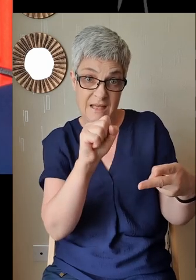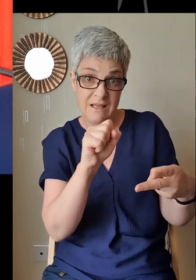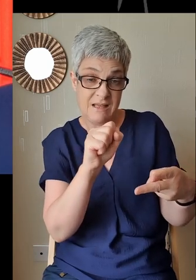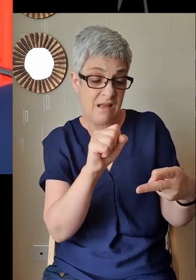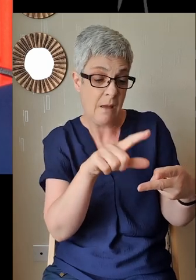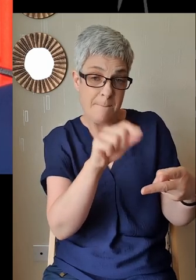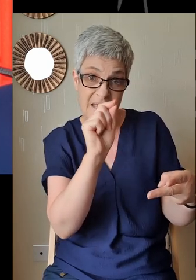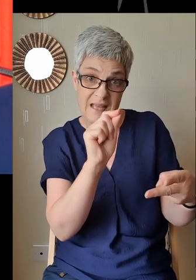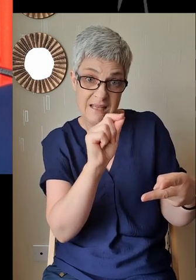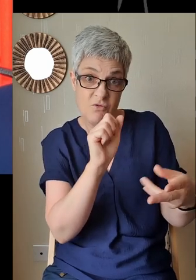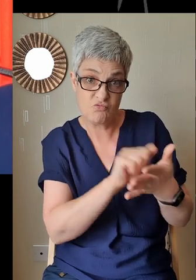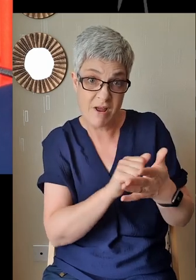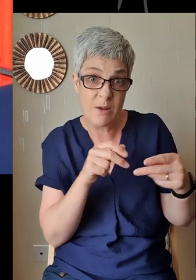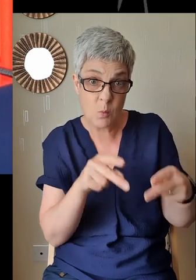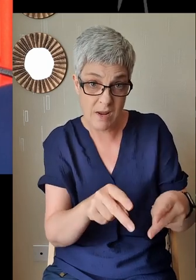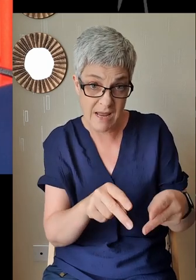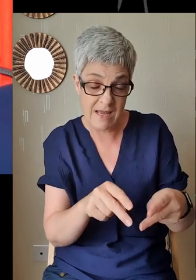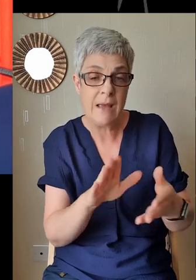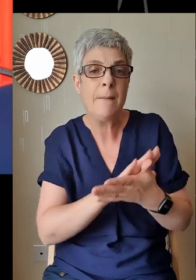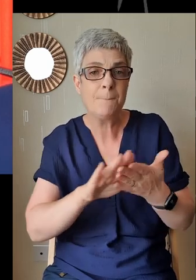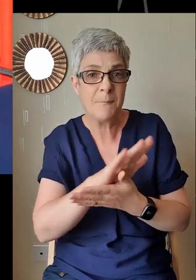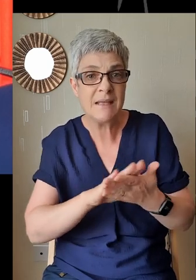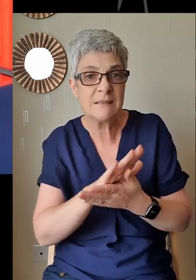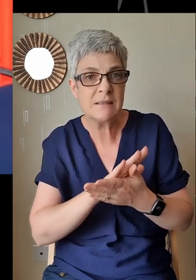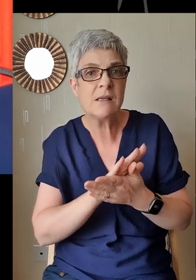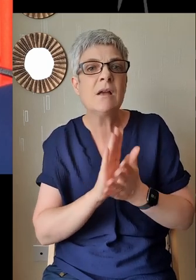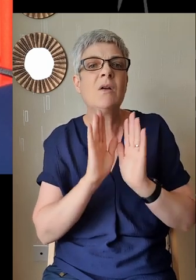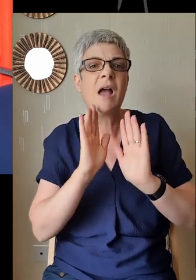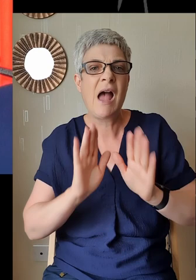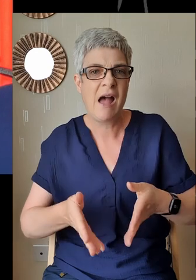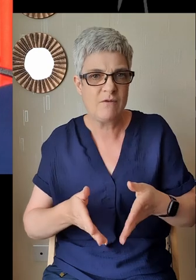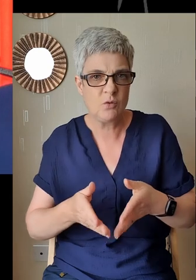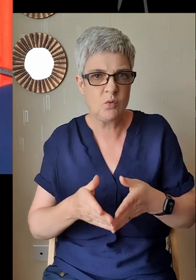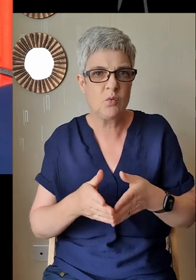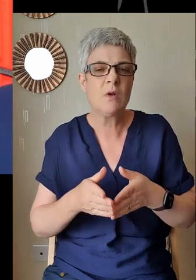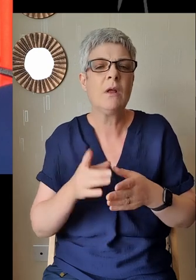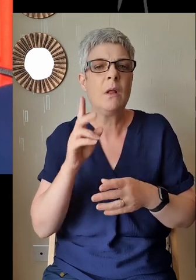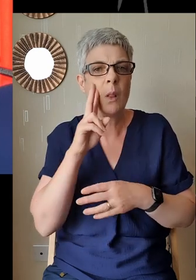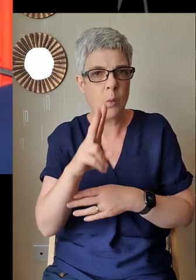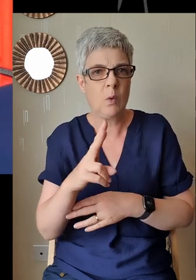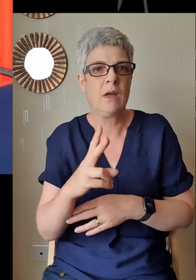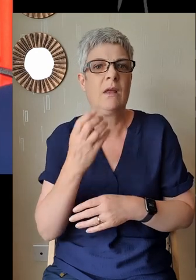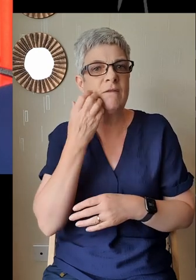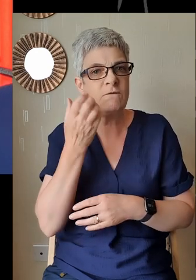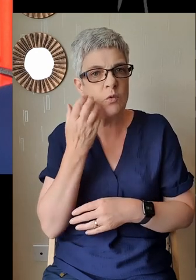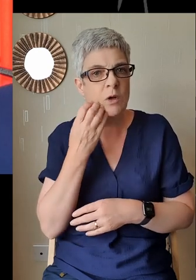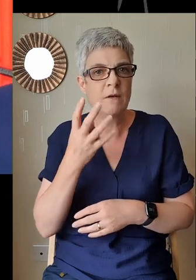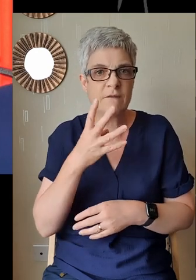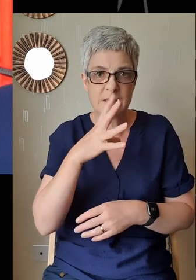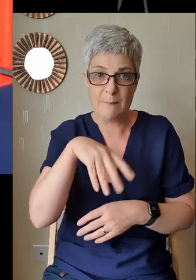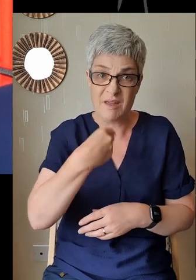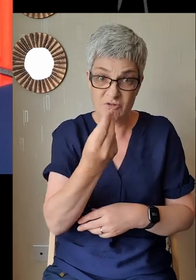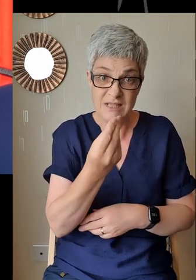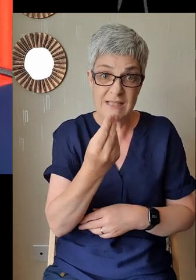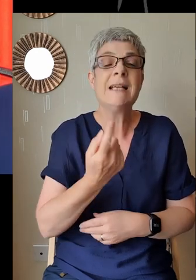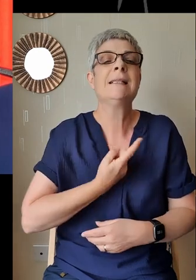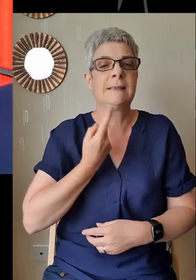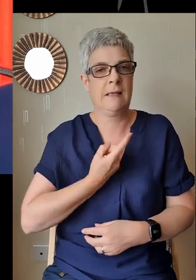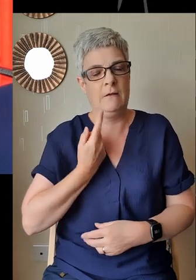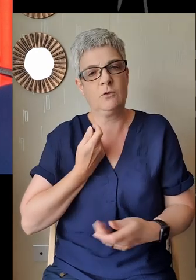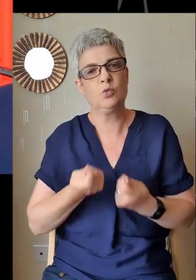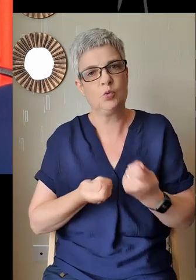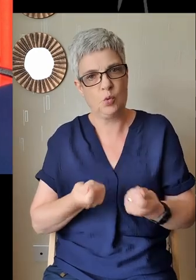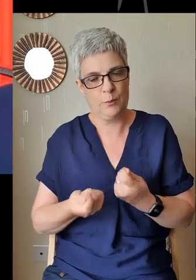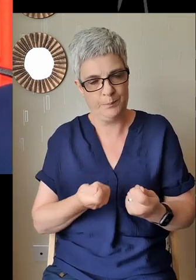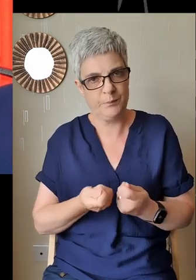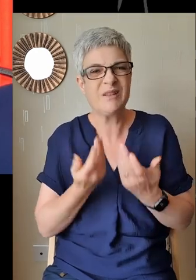the way of Christ involves our bringing into play this final fruit of the Spirit, self-control. Let me illustrate